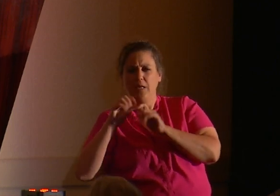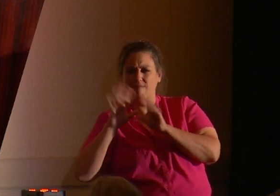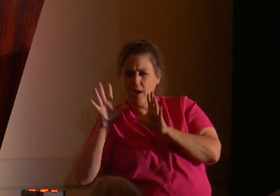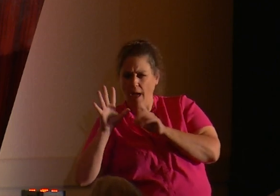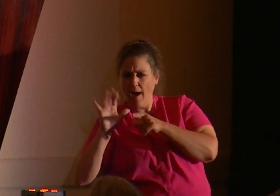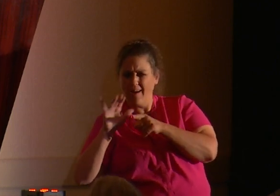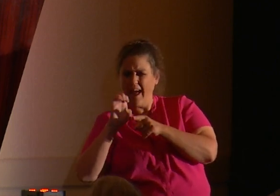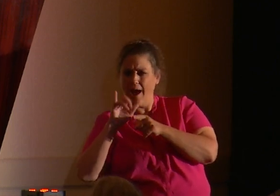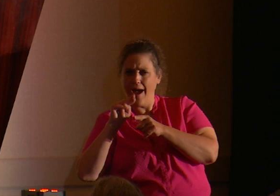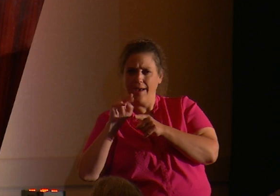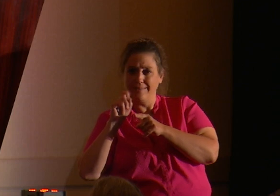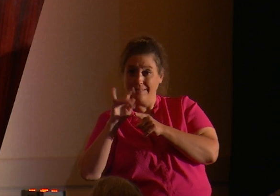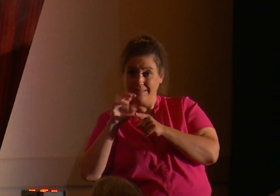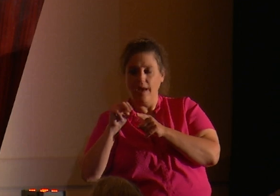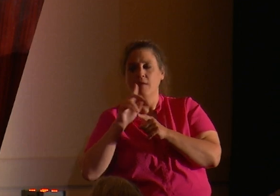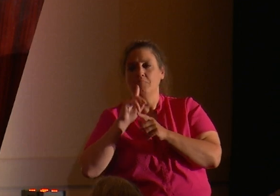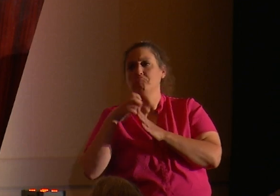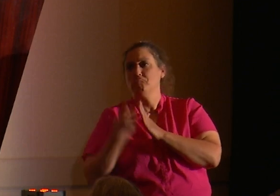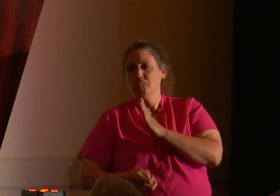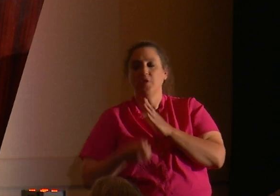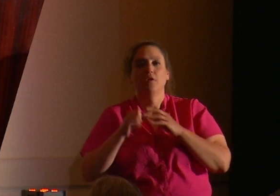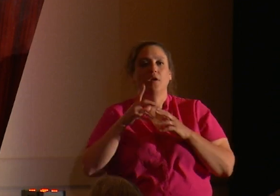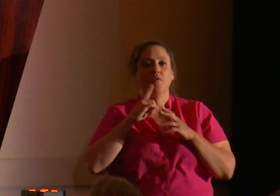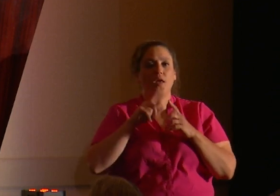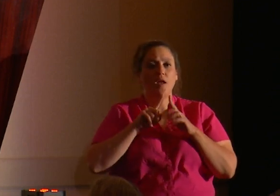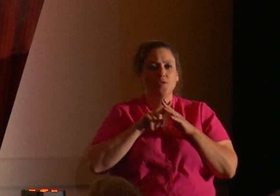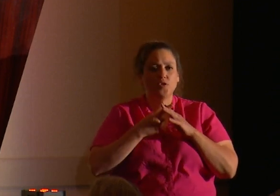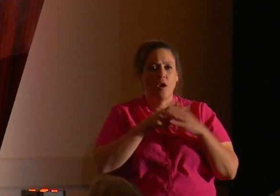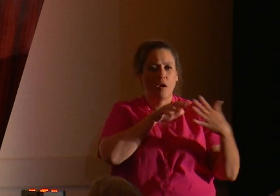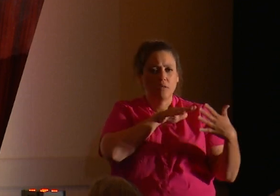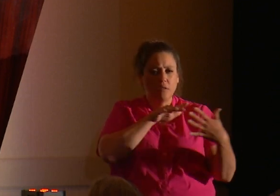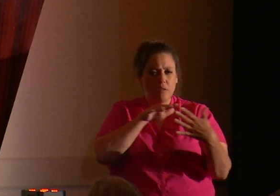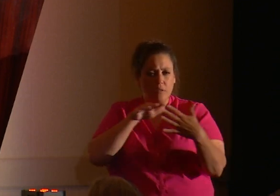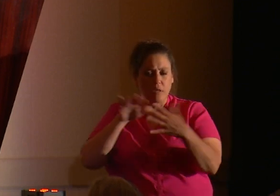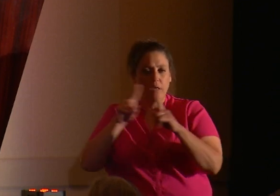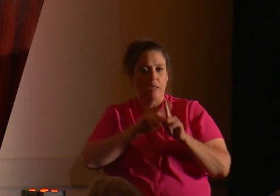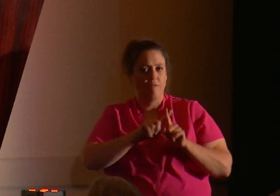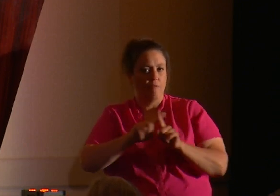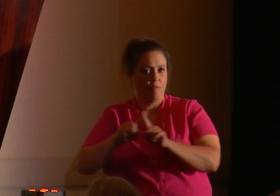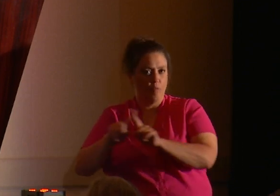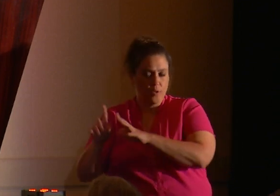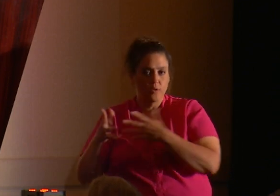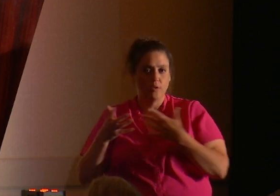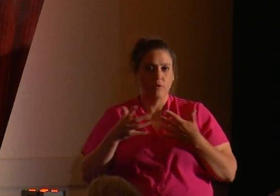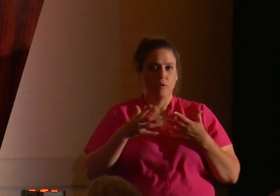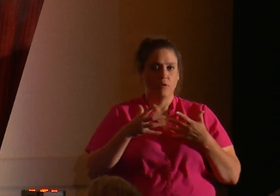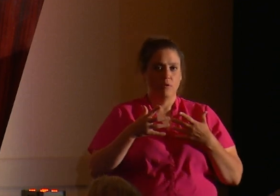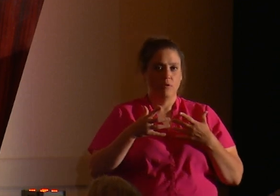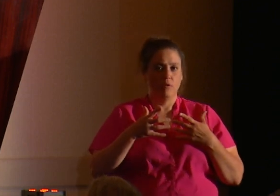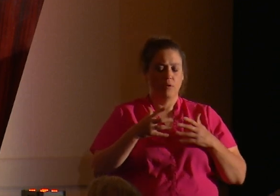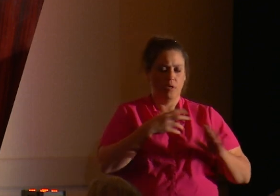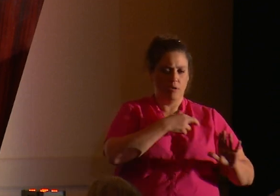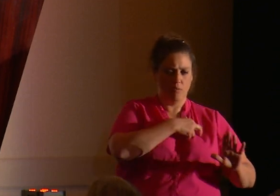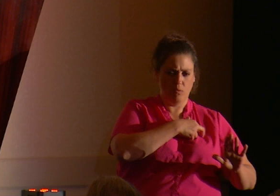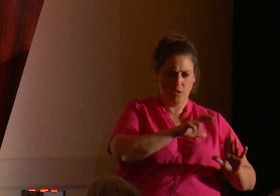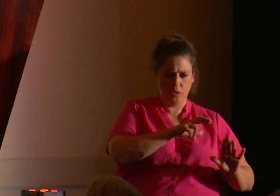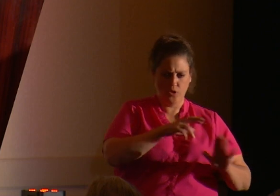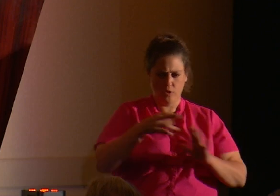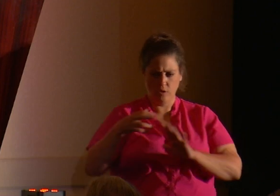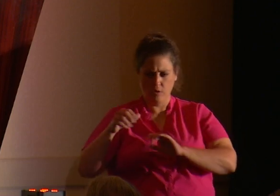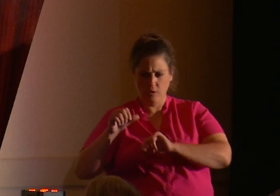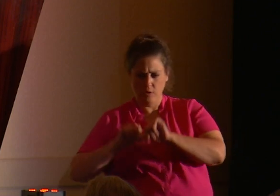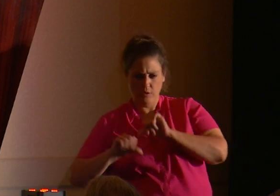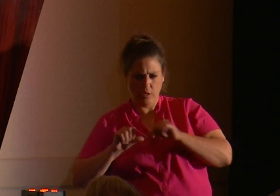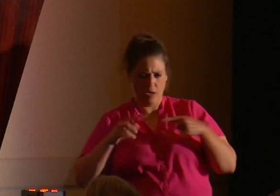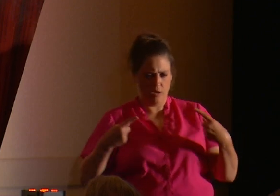started studying science, I started studying all these branches of science, and religion and science didn't make sense. And what also didn't make